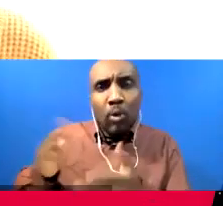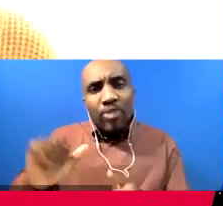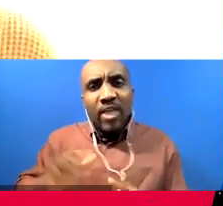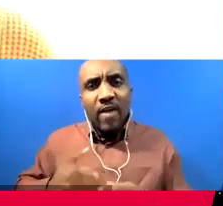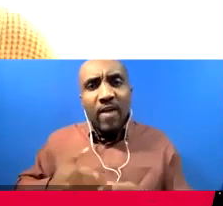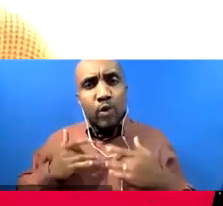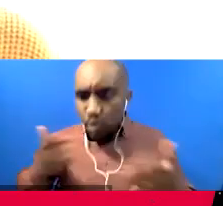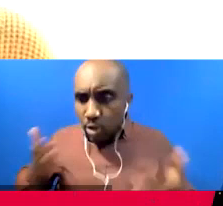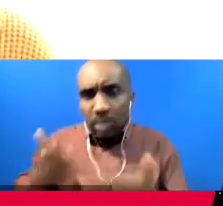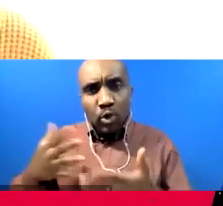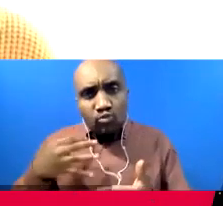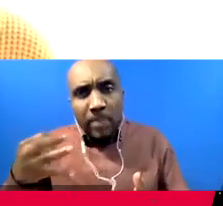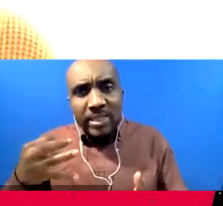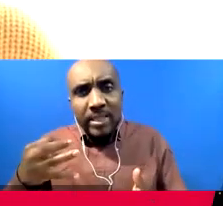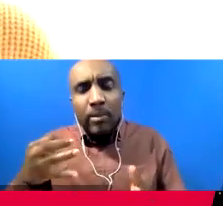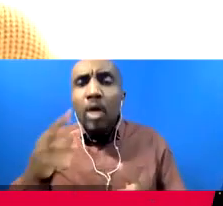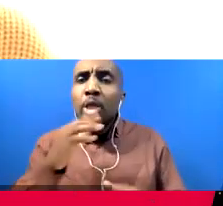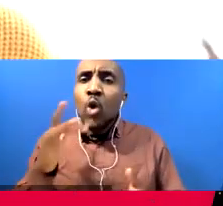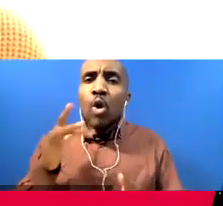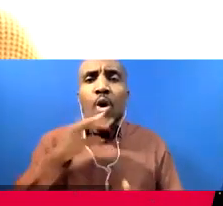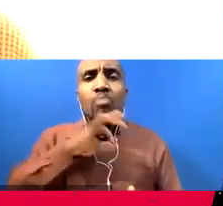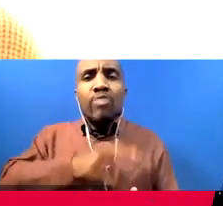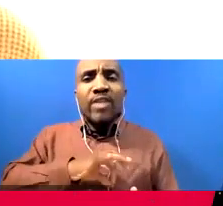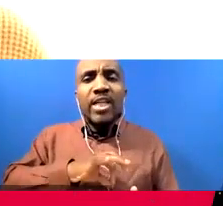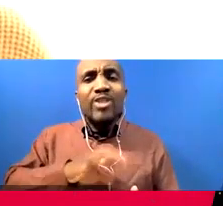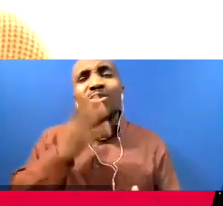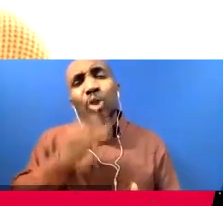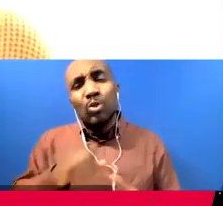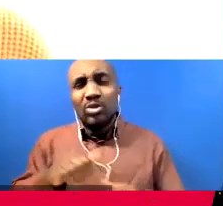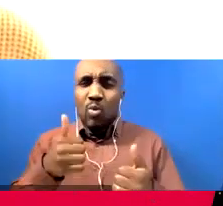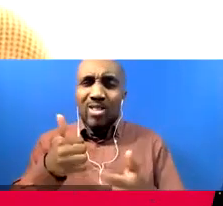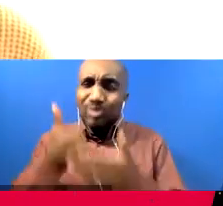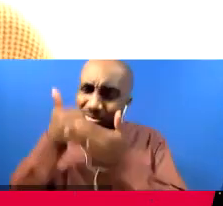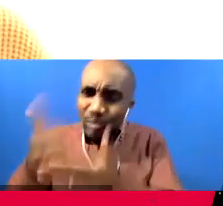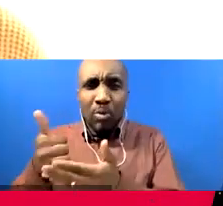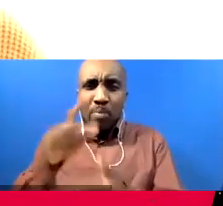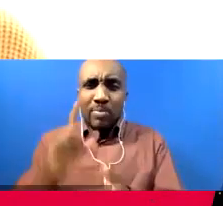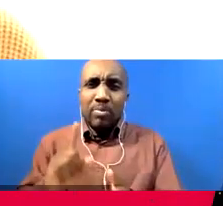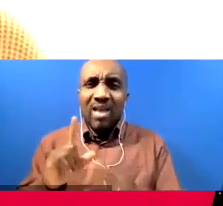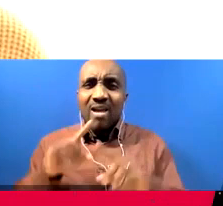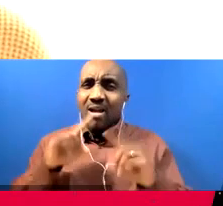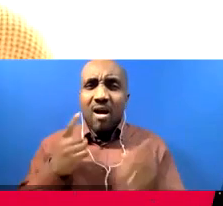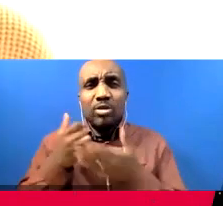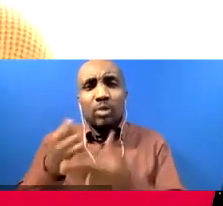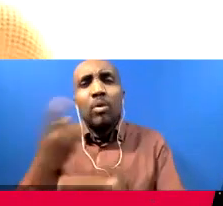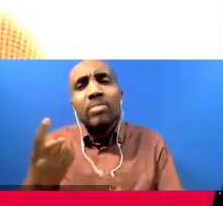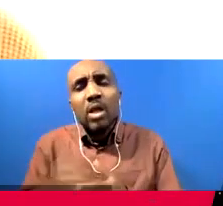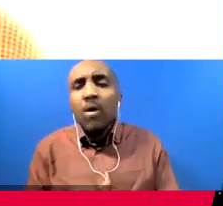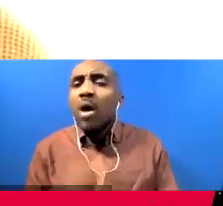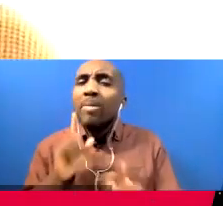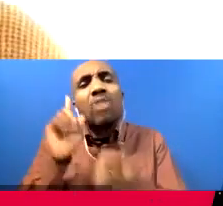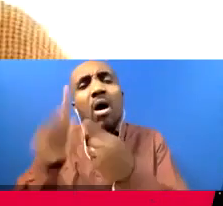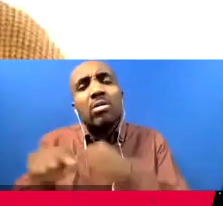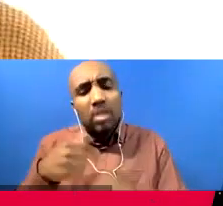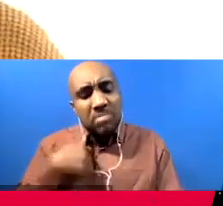like oppressed the most, but at the same time, like, use your privilege for good, you know, actually stand up for people. But to answer your